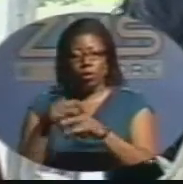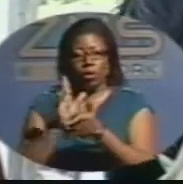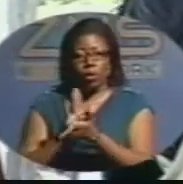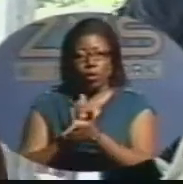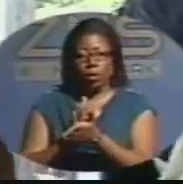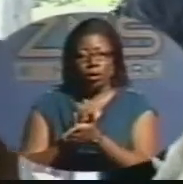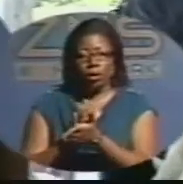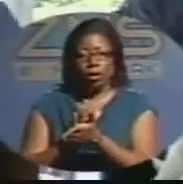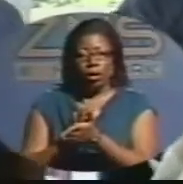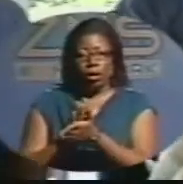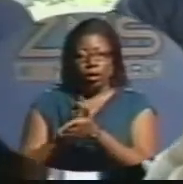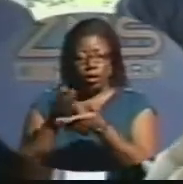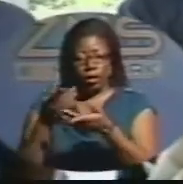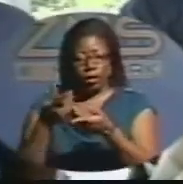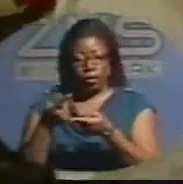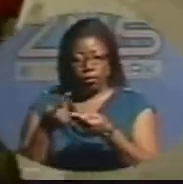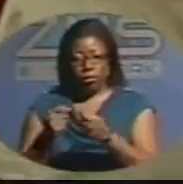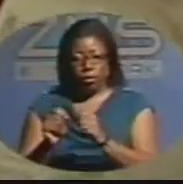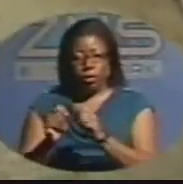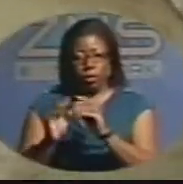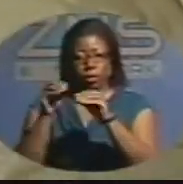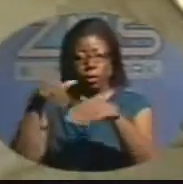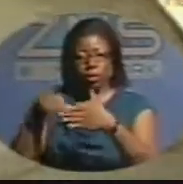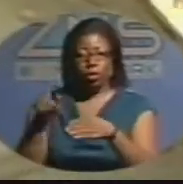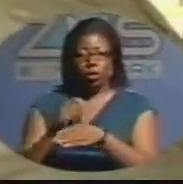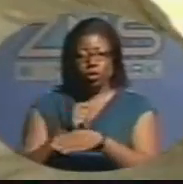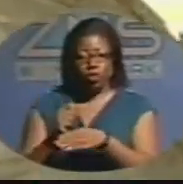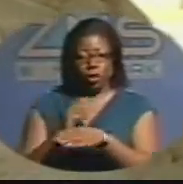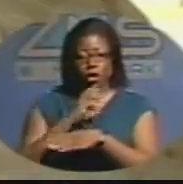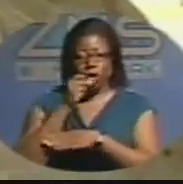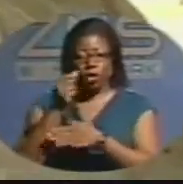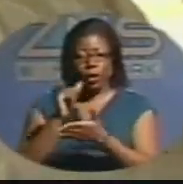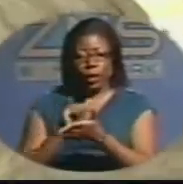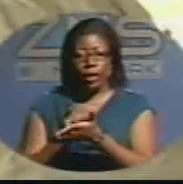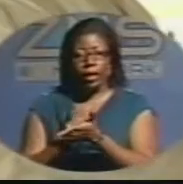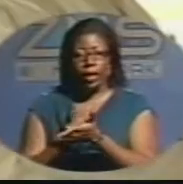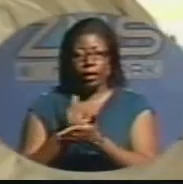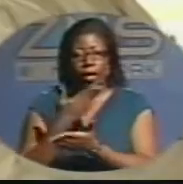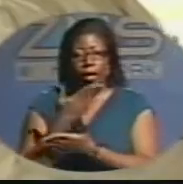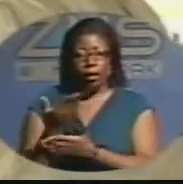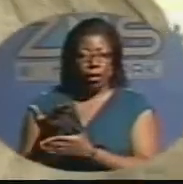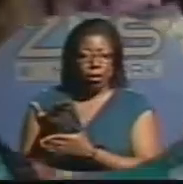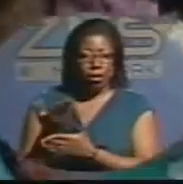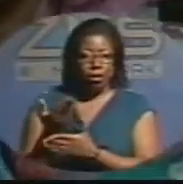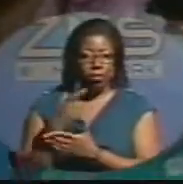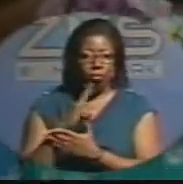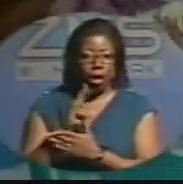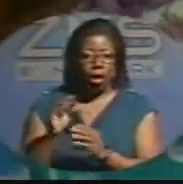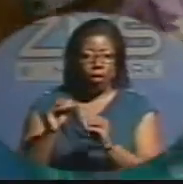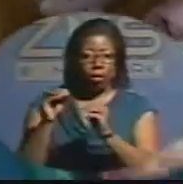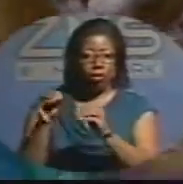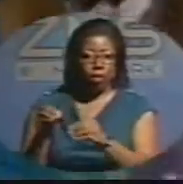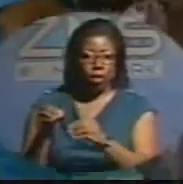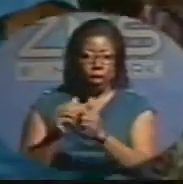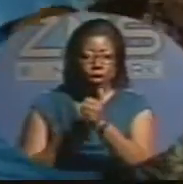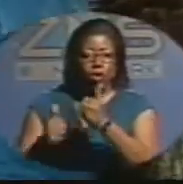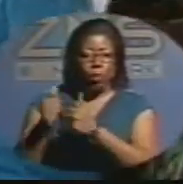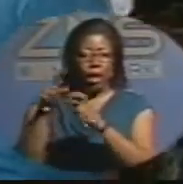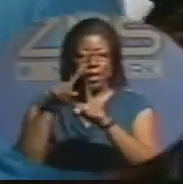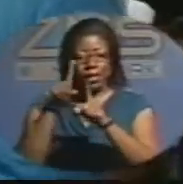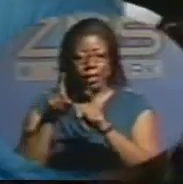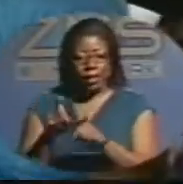they have put into training and into ensuring that they are fit to pass the test